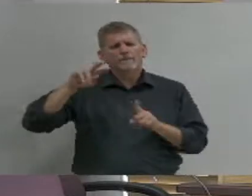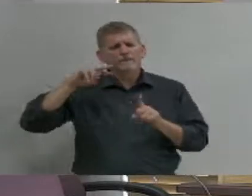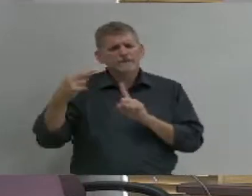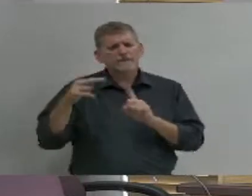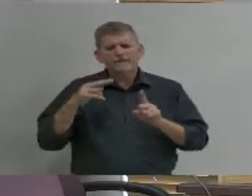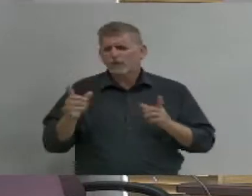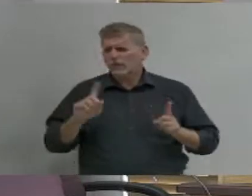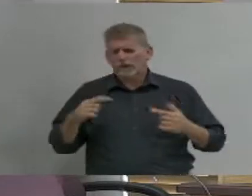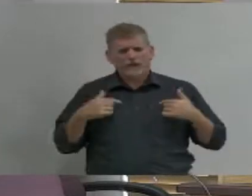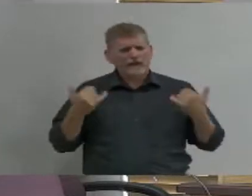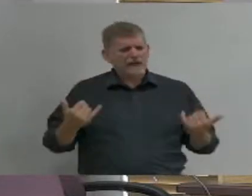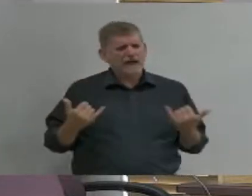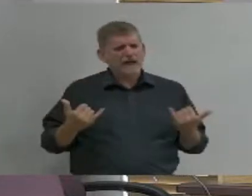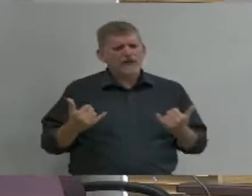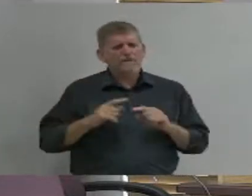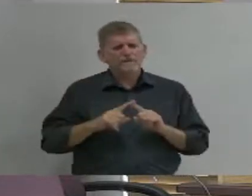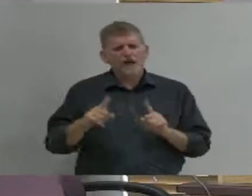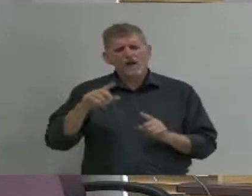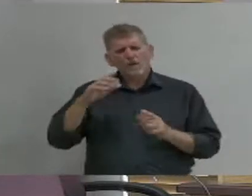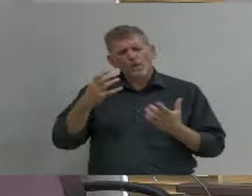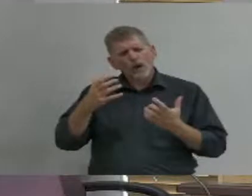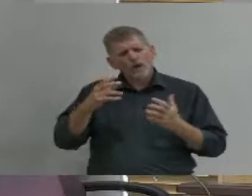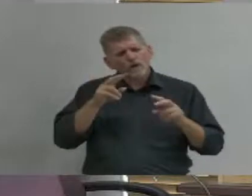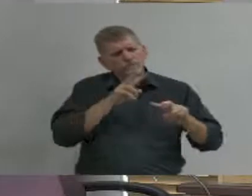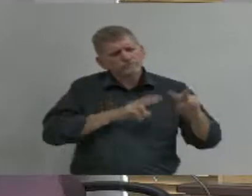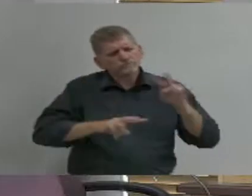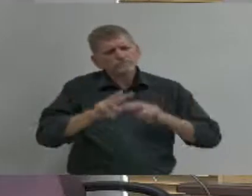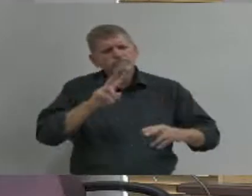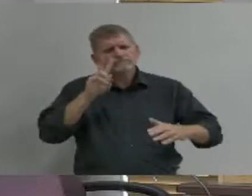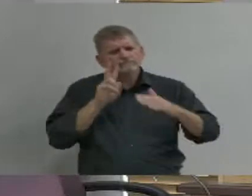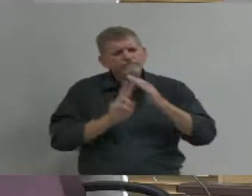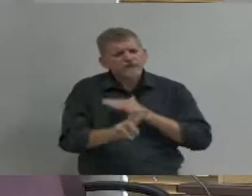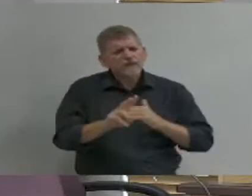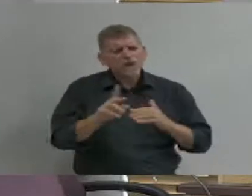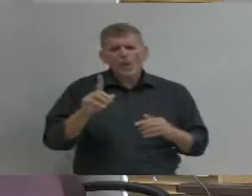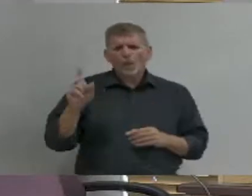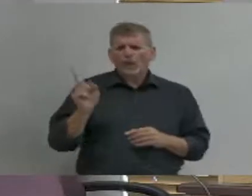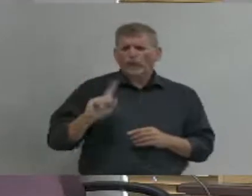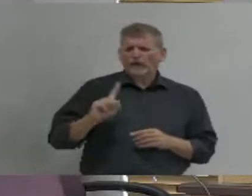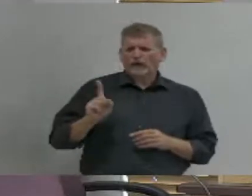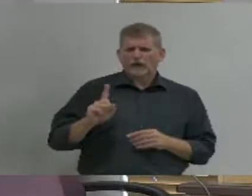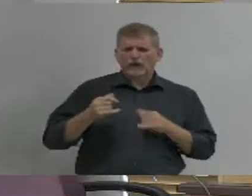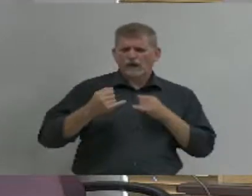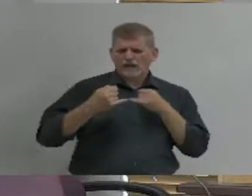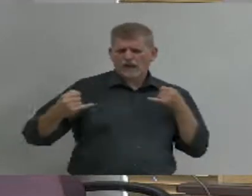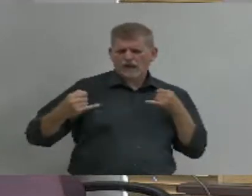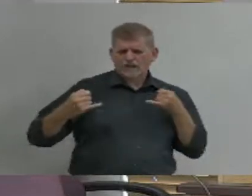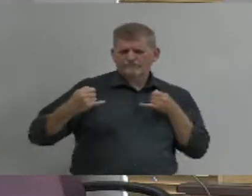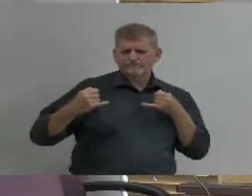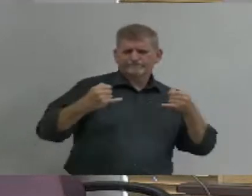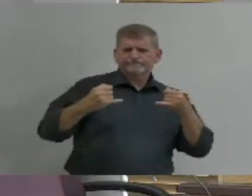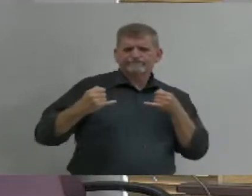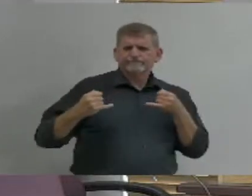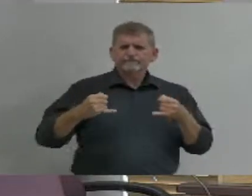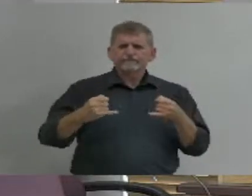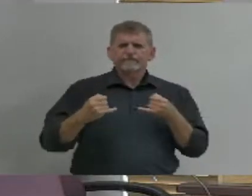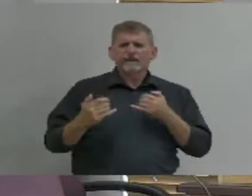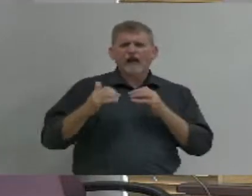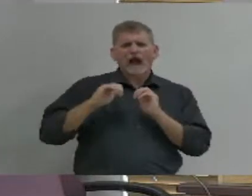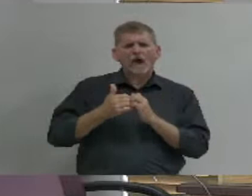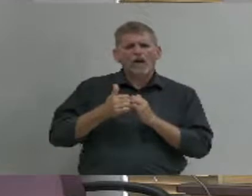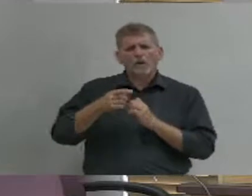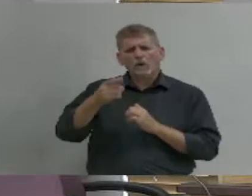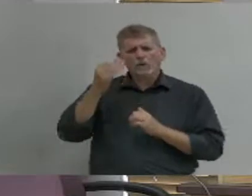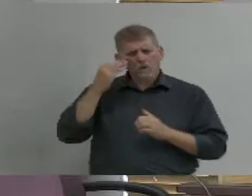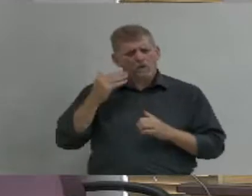be able to kind of look out into the future and just ask that question: where do we have to be before we go to a 1